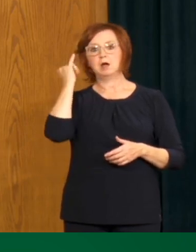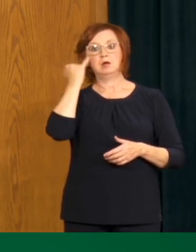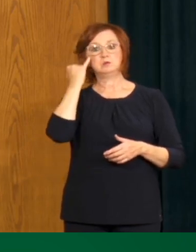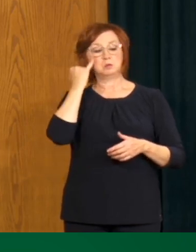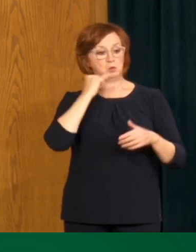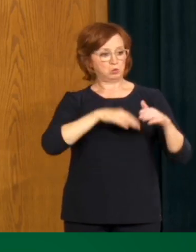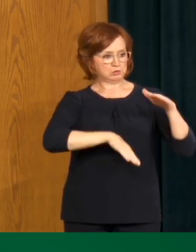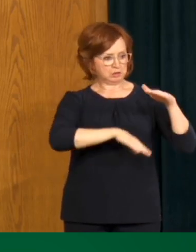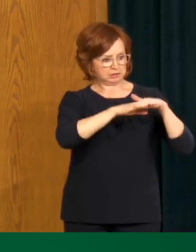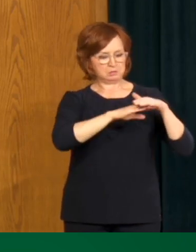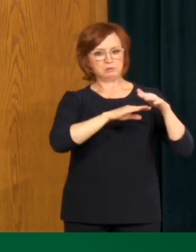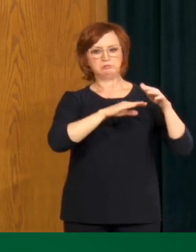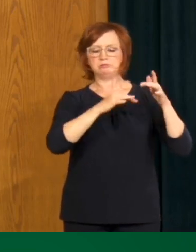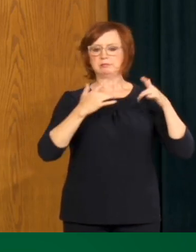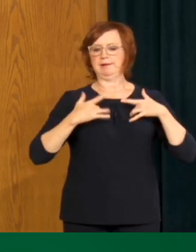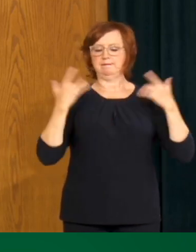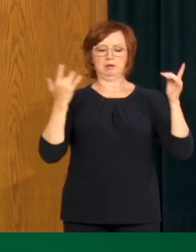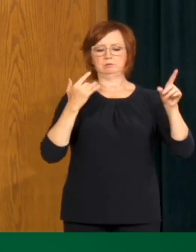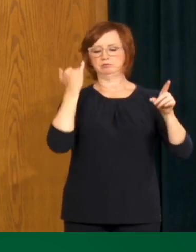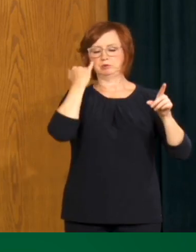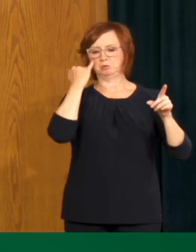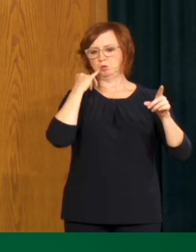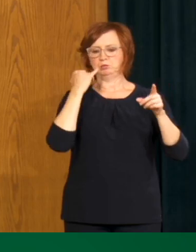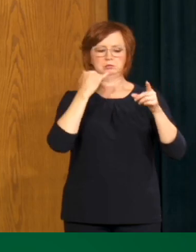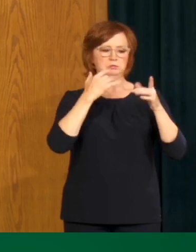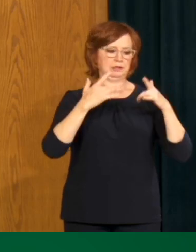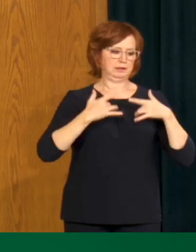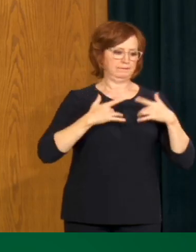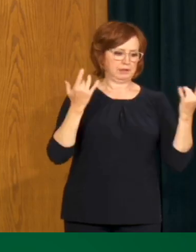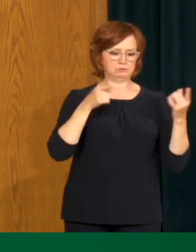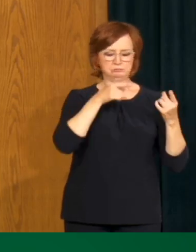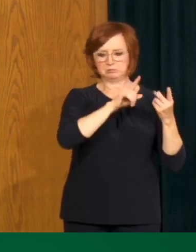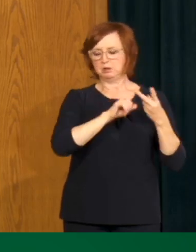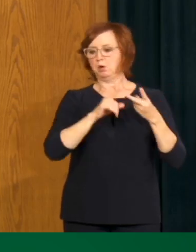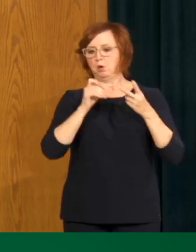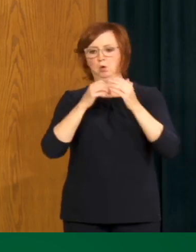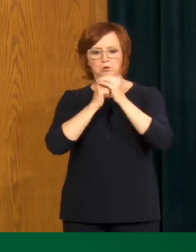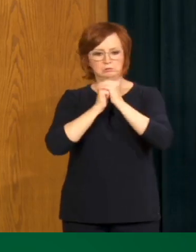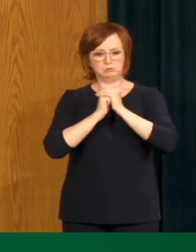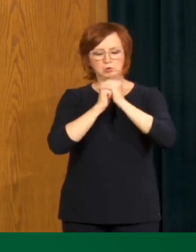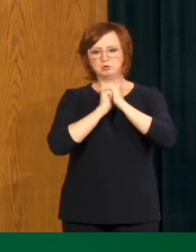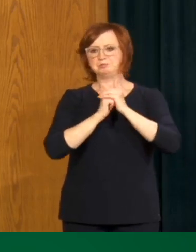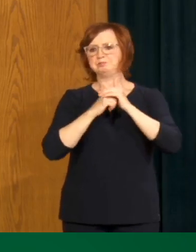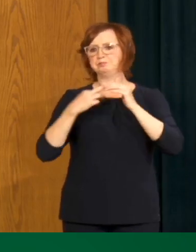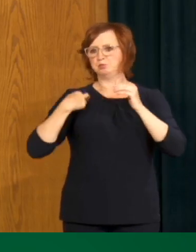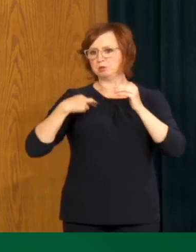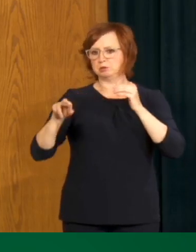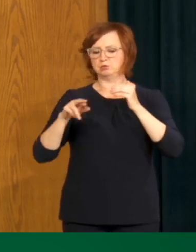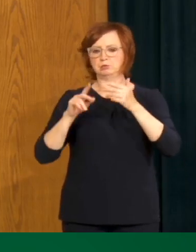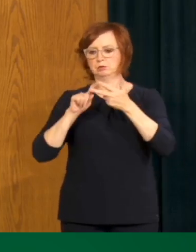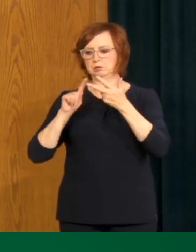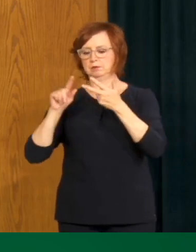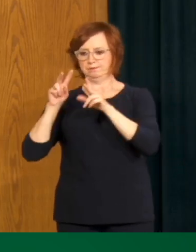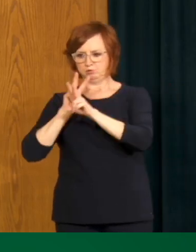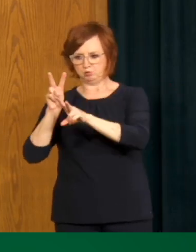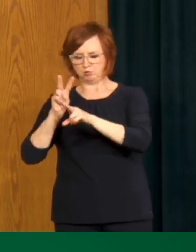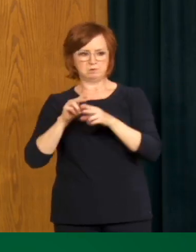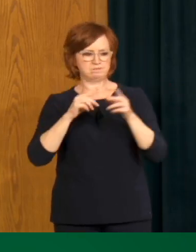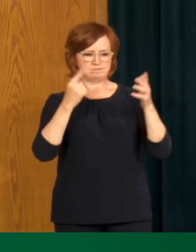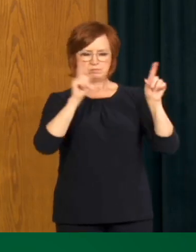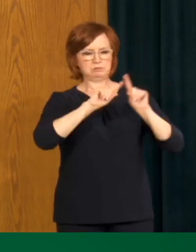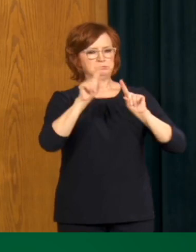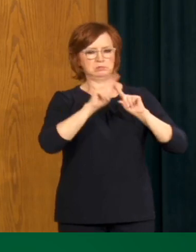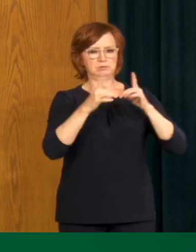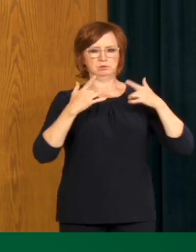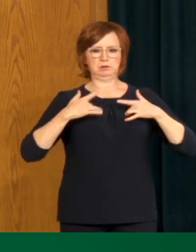30, or a special event like a worship service or a ceremony or a funeral, which can be up to 130, I think the guidance is there